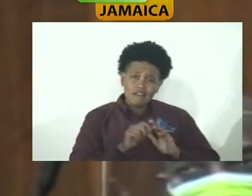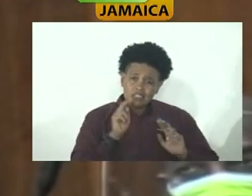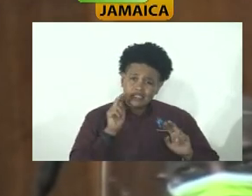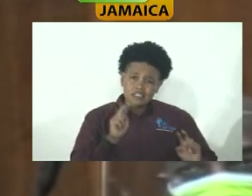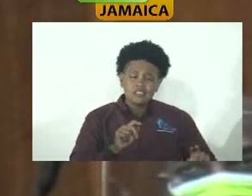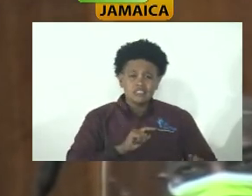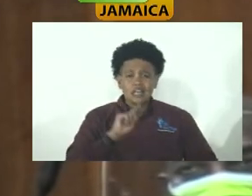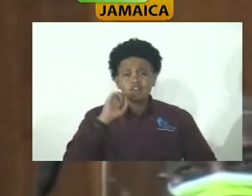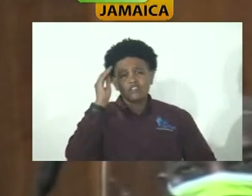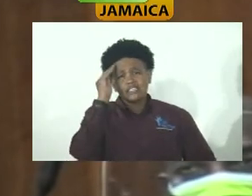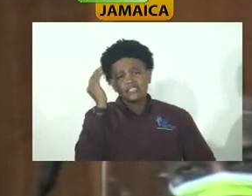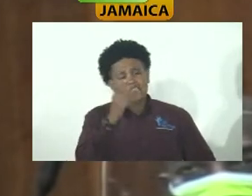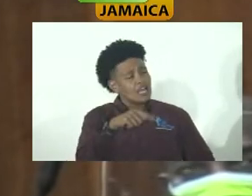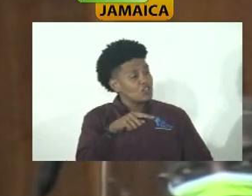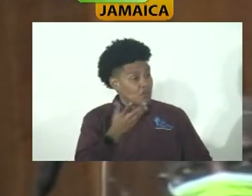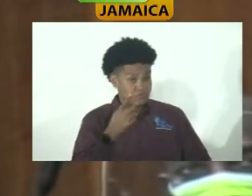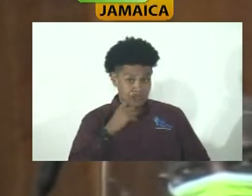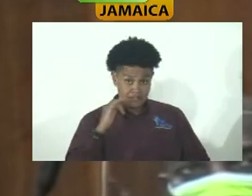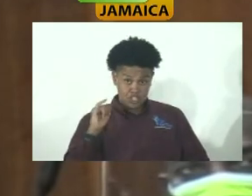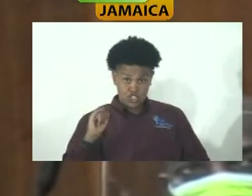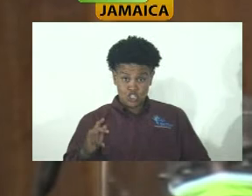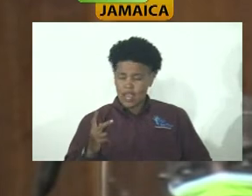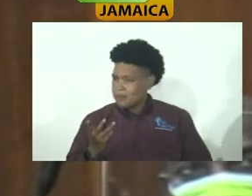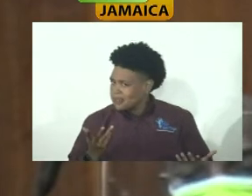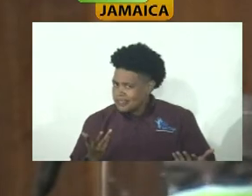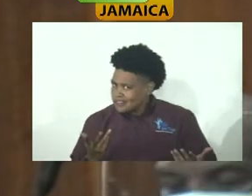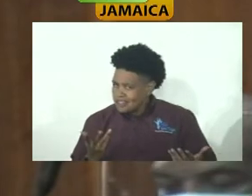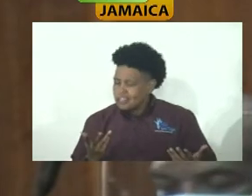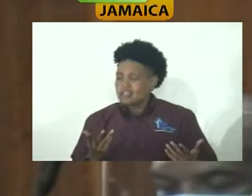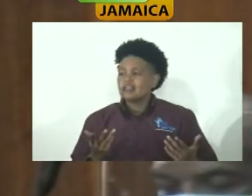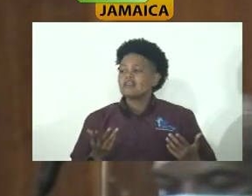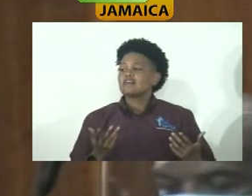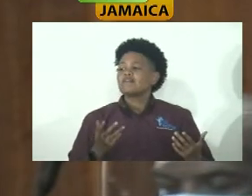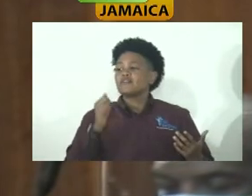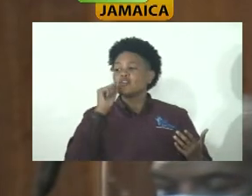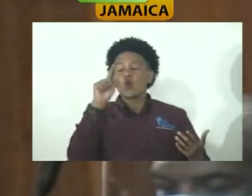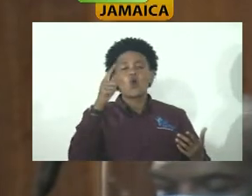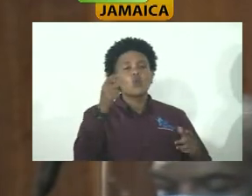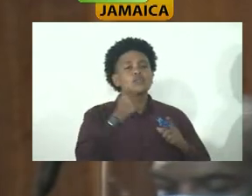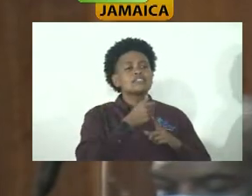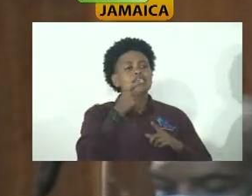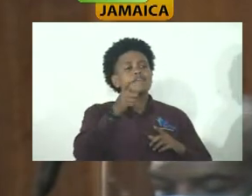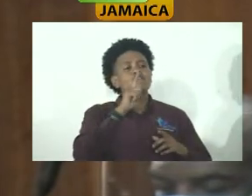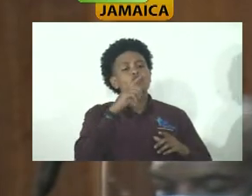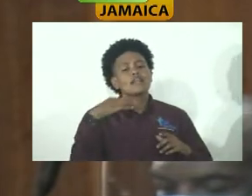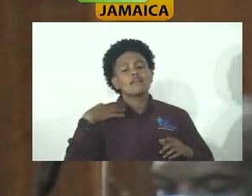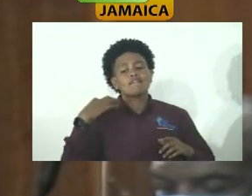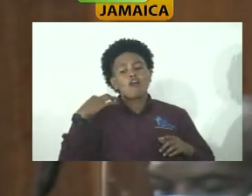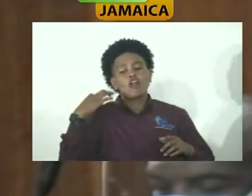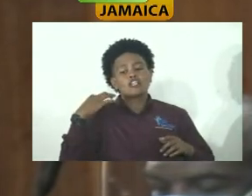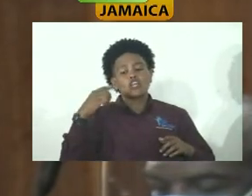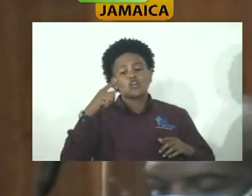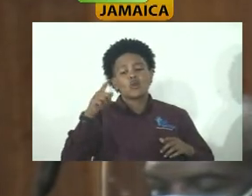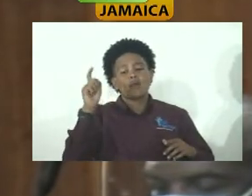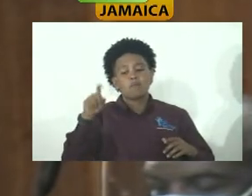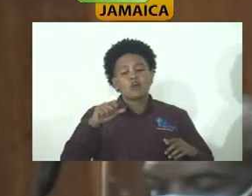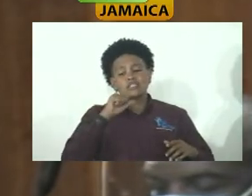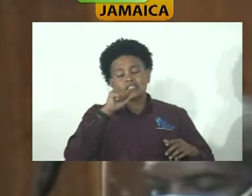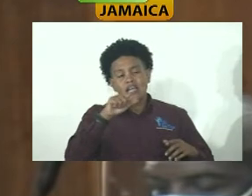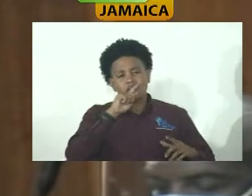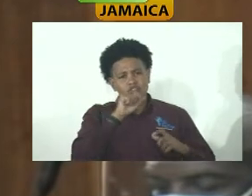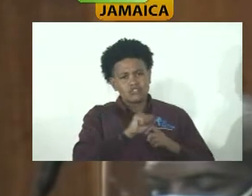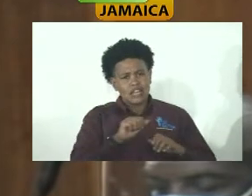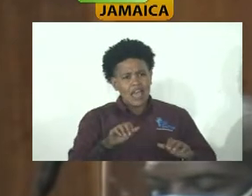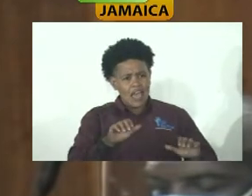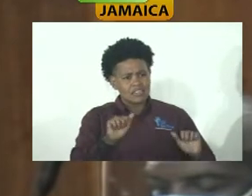i say to them as a justice of the peace not only are you are volunteer you must not act in